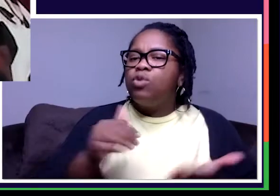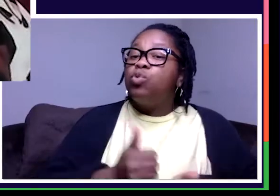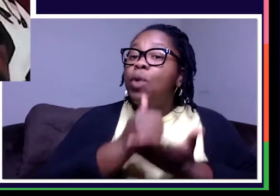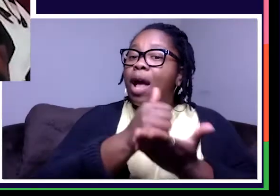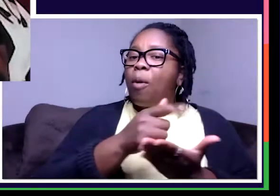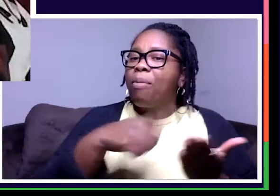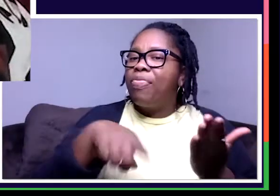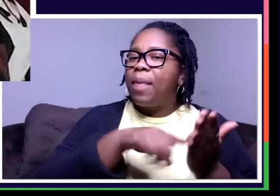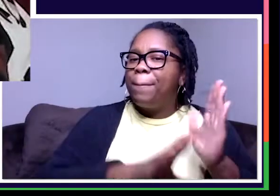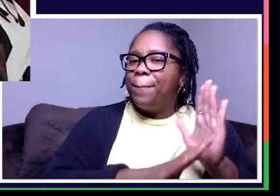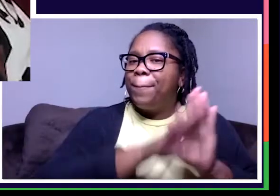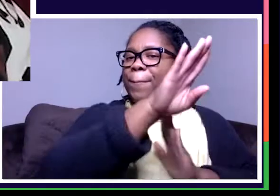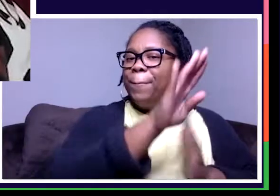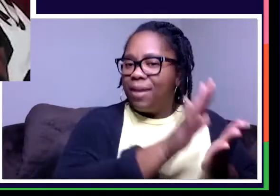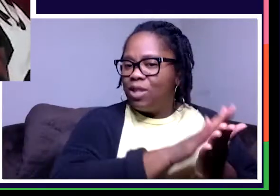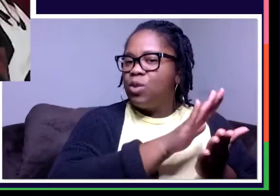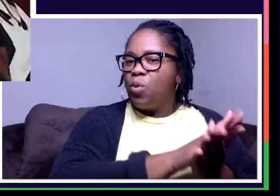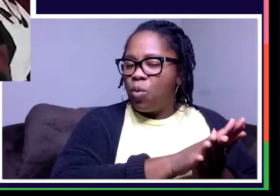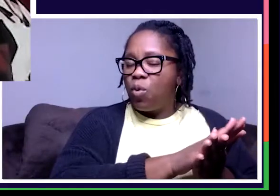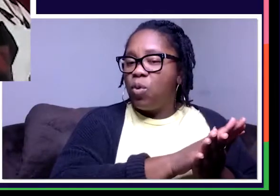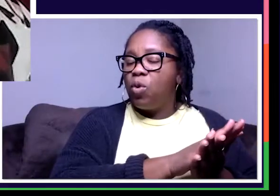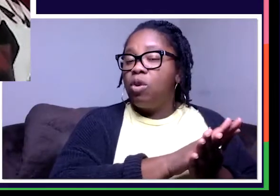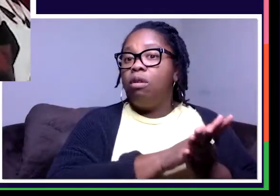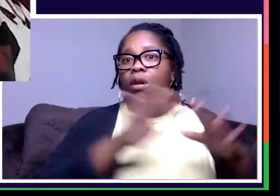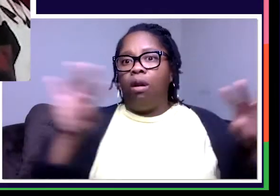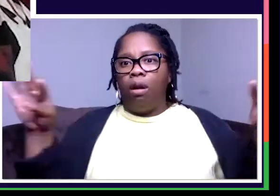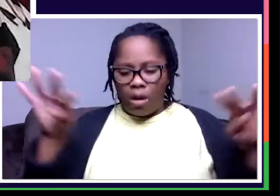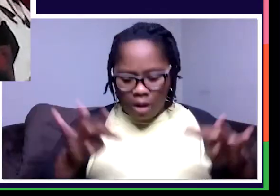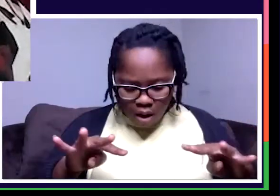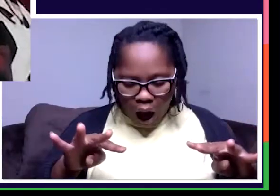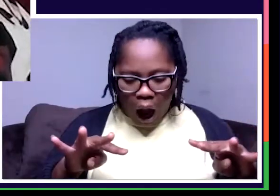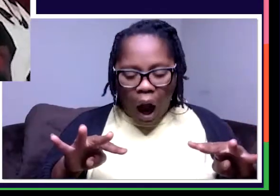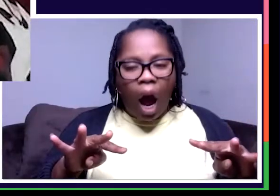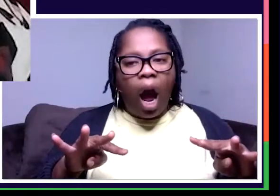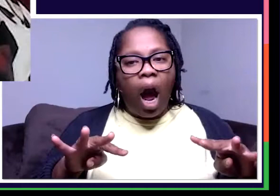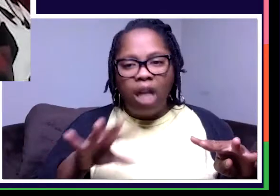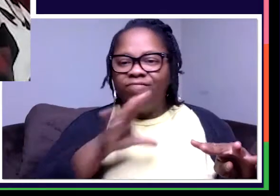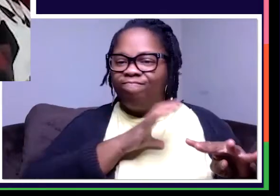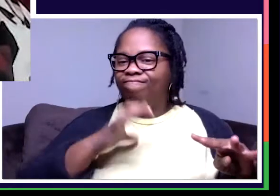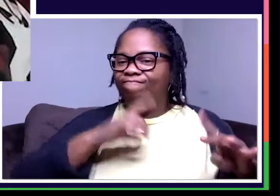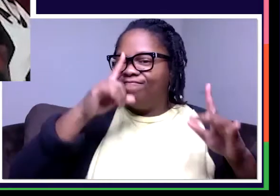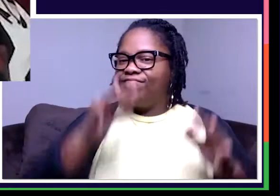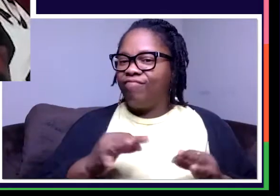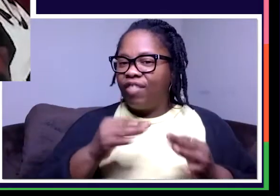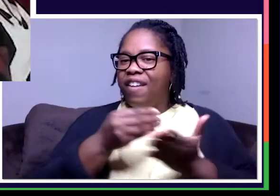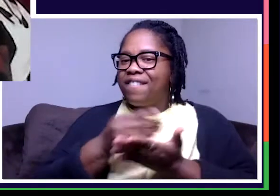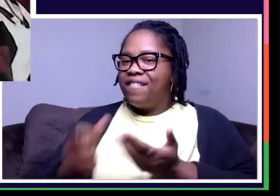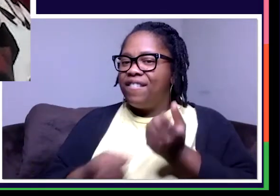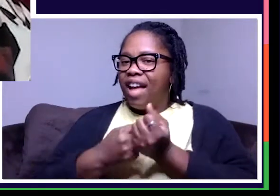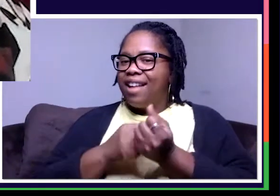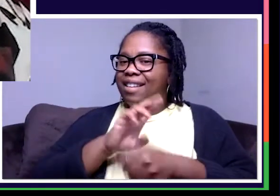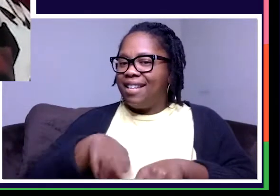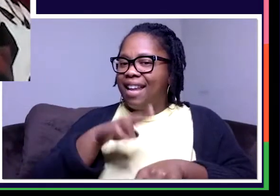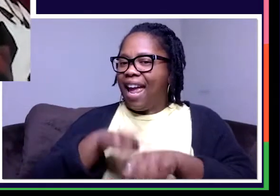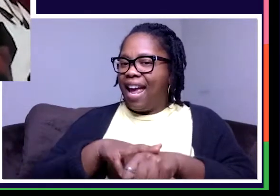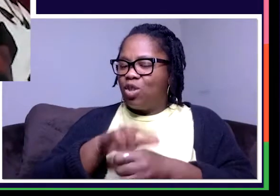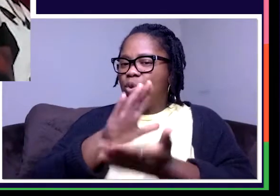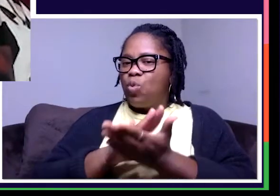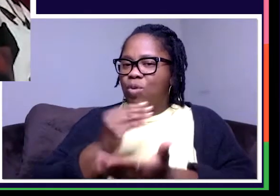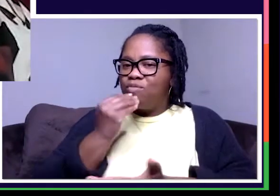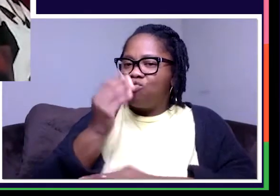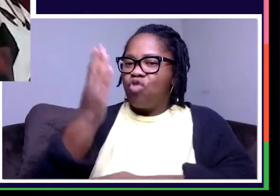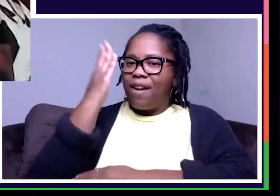be successful in school. This attention helped lead Congress to fund the National School